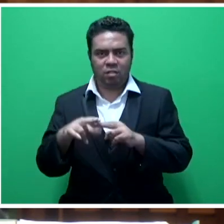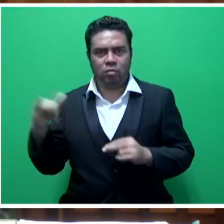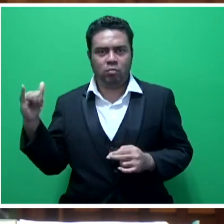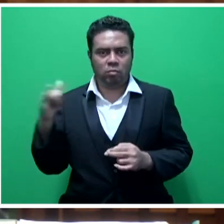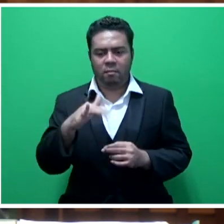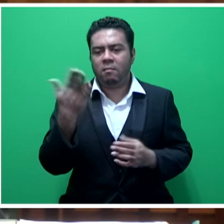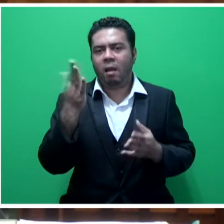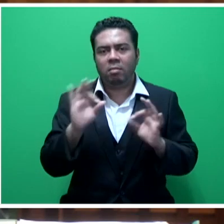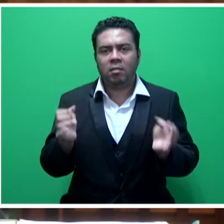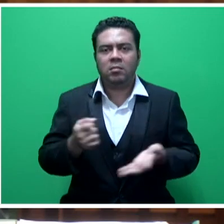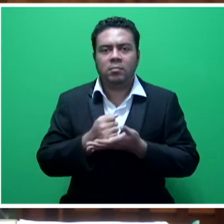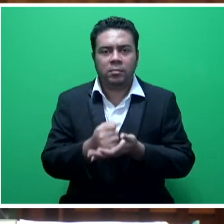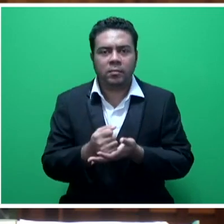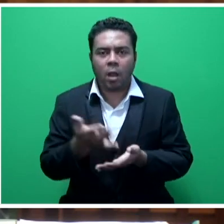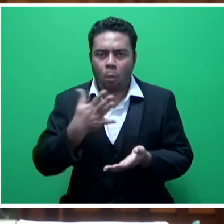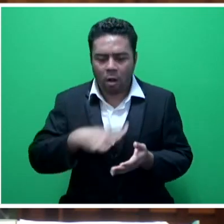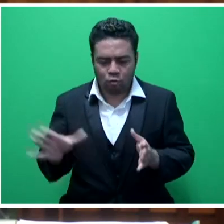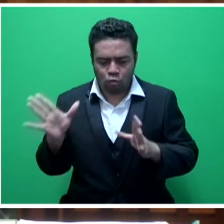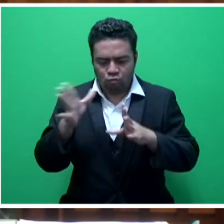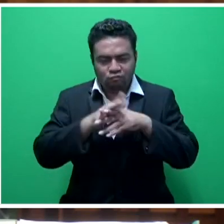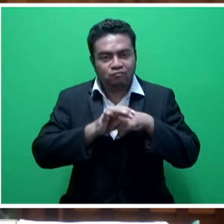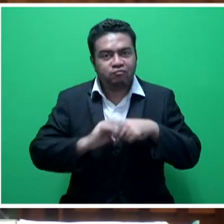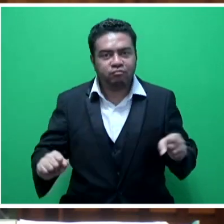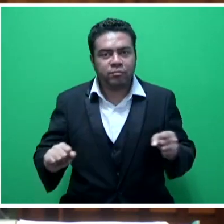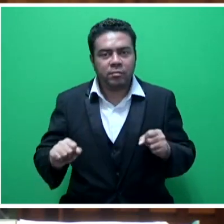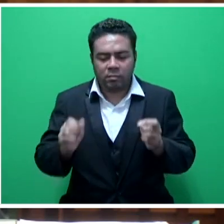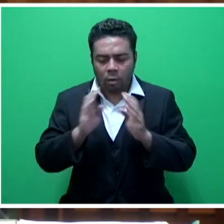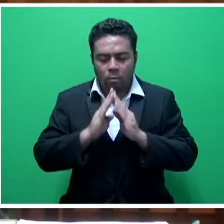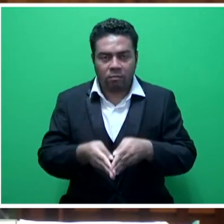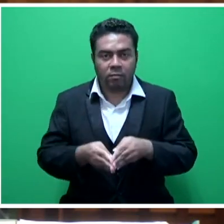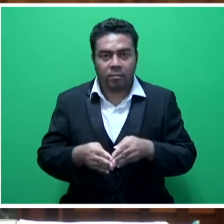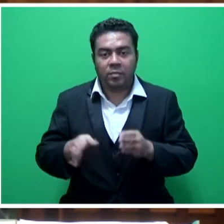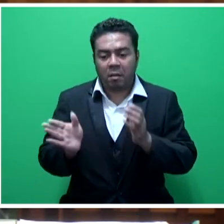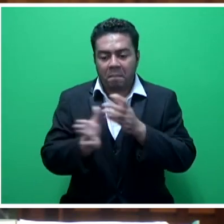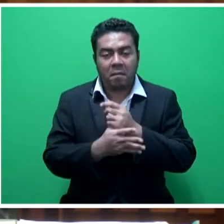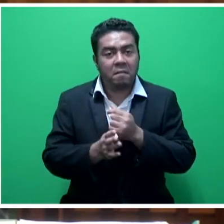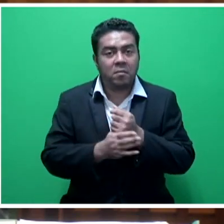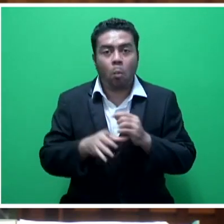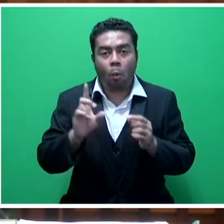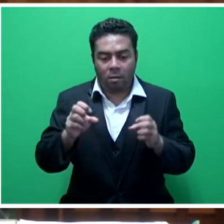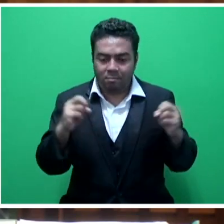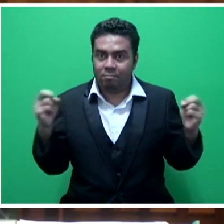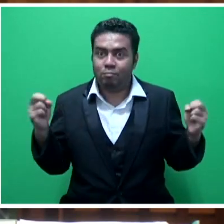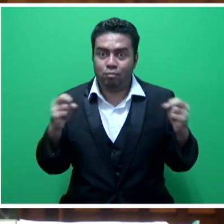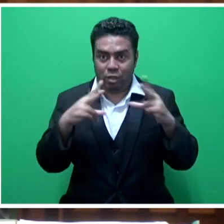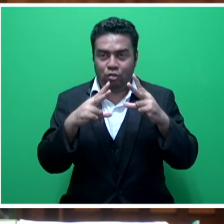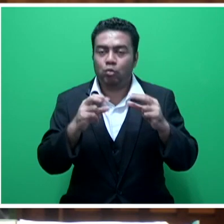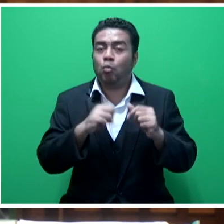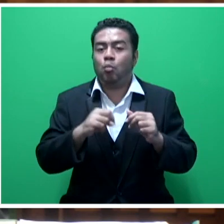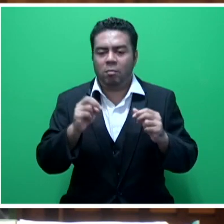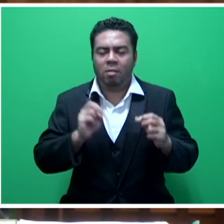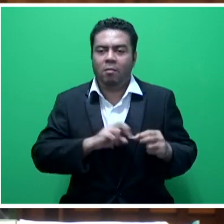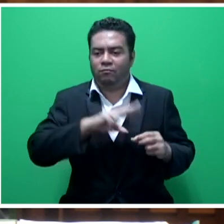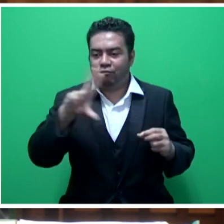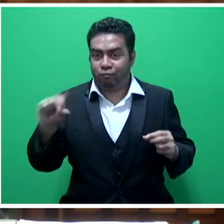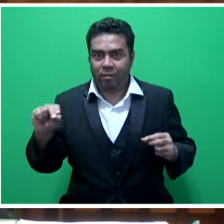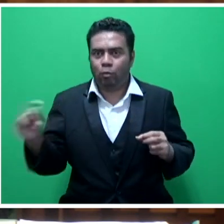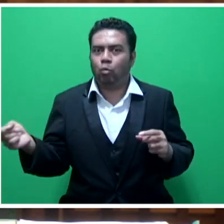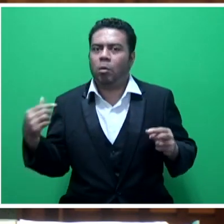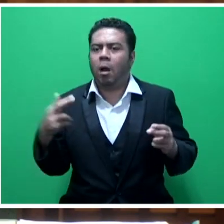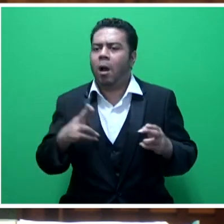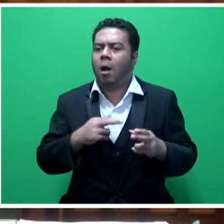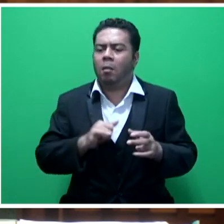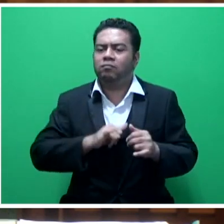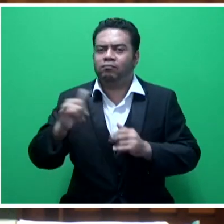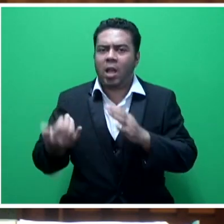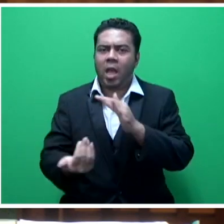foresight. They want to tear down our national carrier, burn down Fiji's one bridge to the rest of the world. Because that is what Fiji